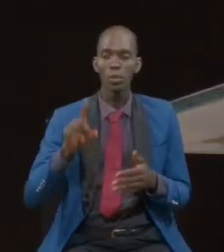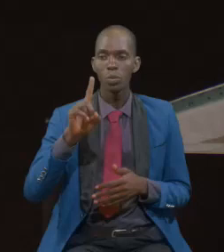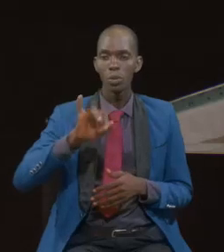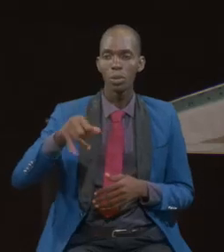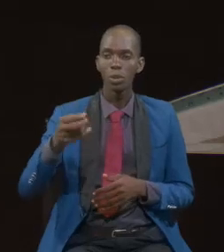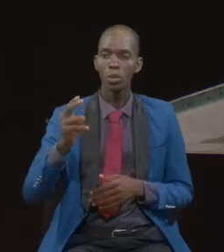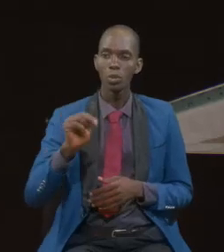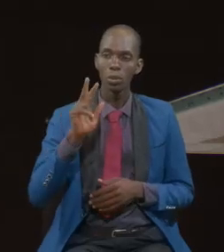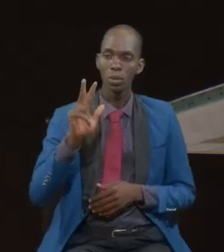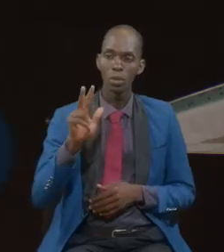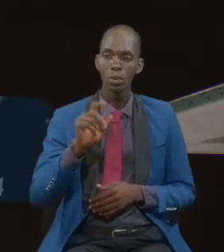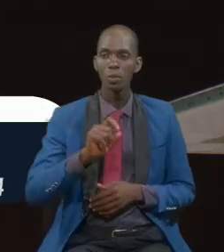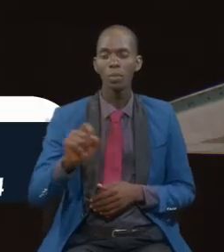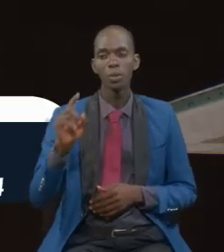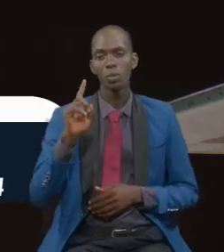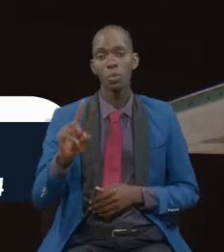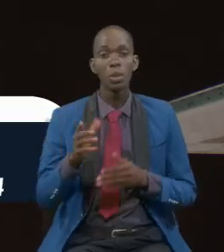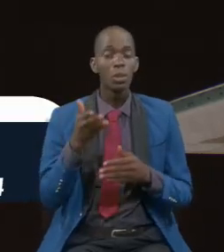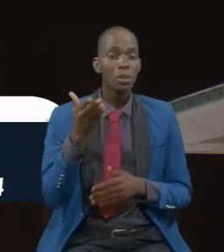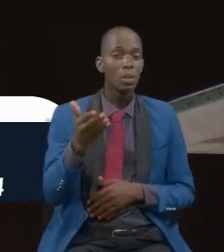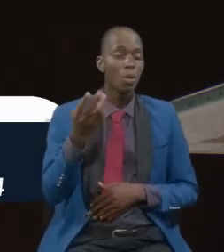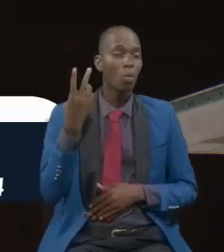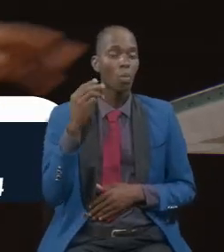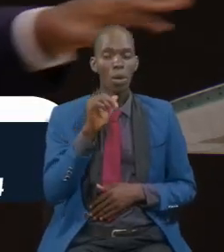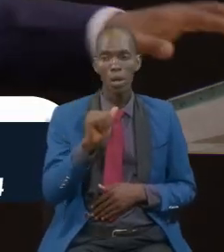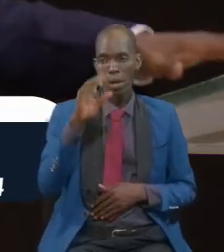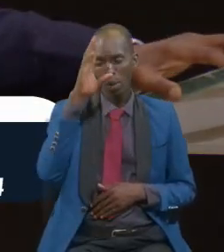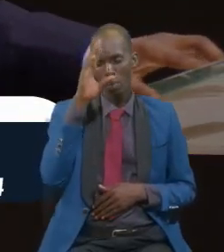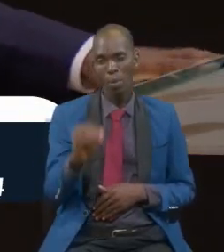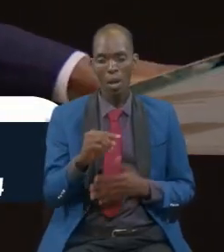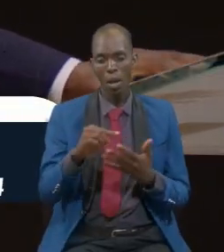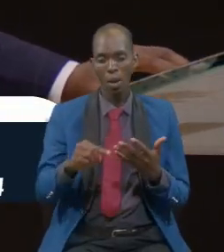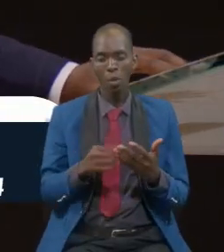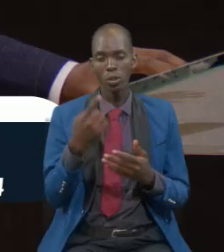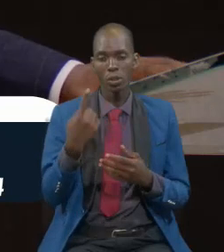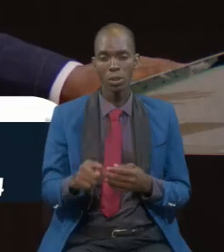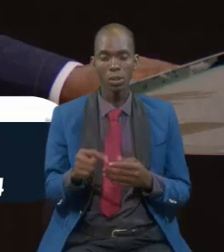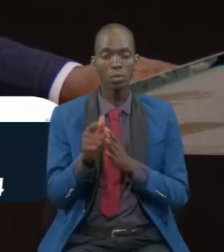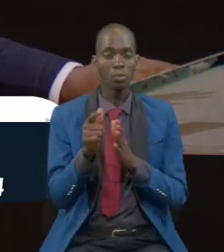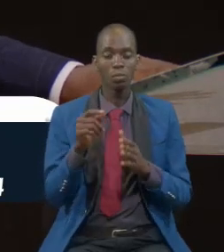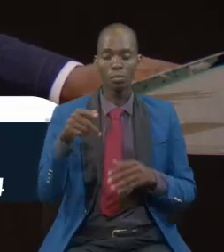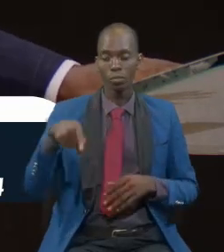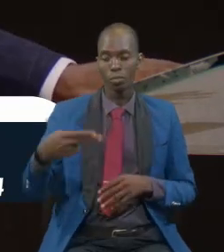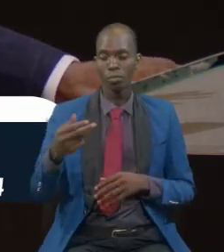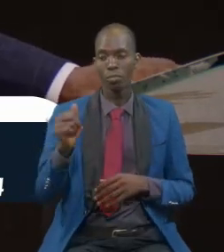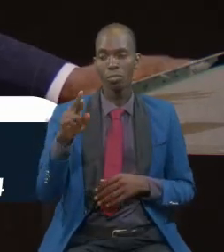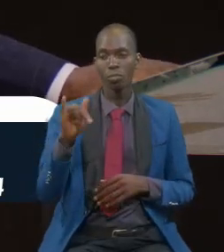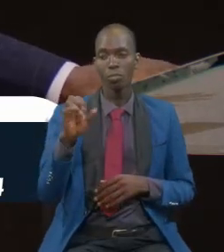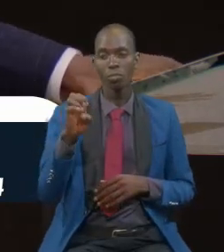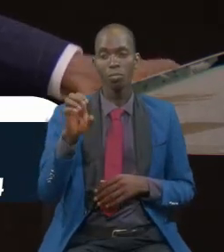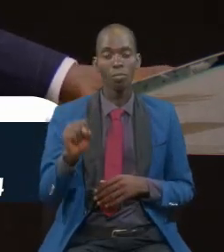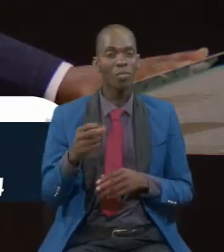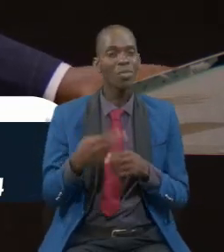verse1 there was a man of the Pharisees named nicodimus a